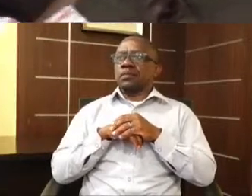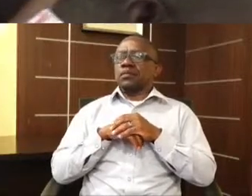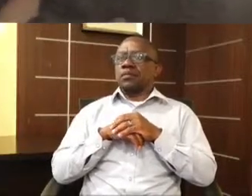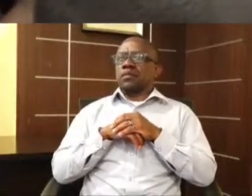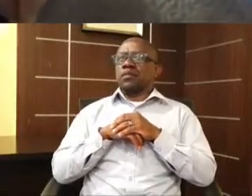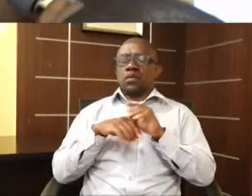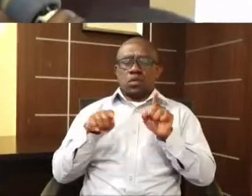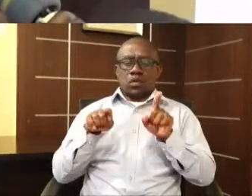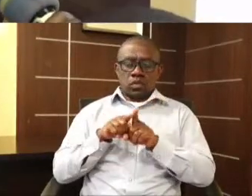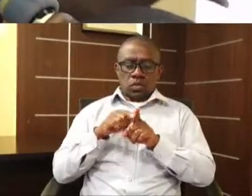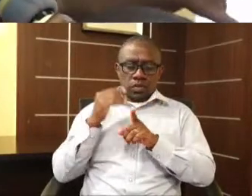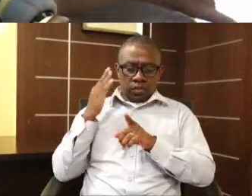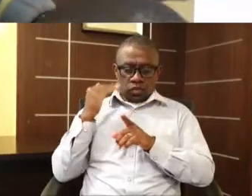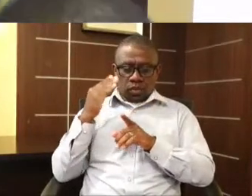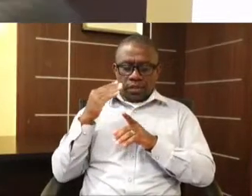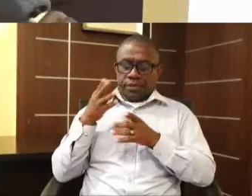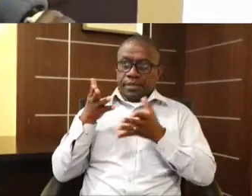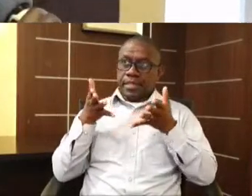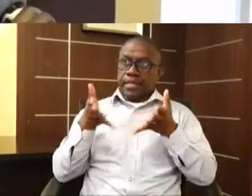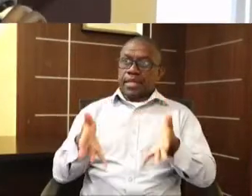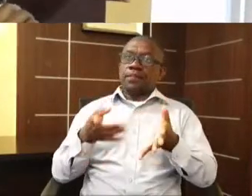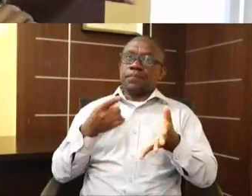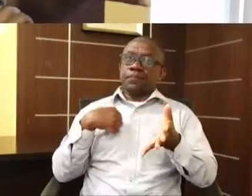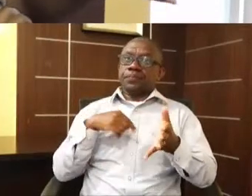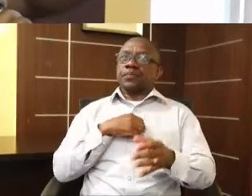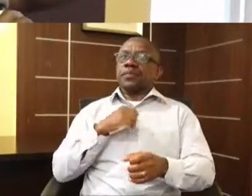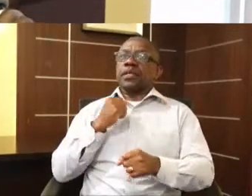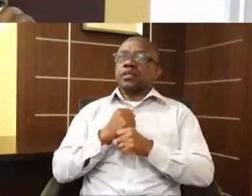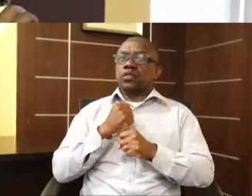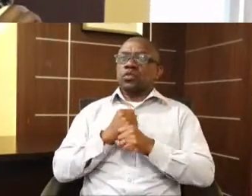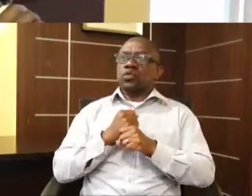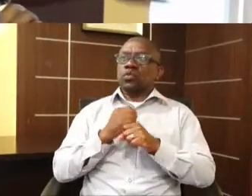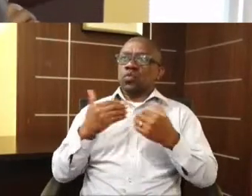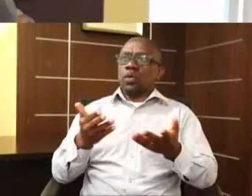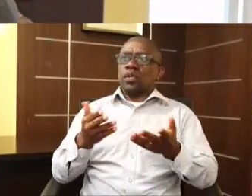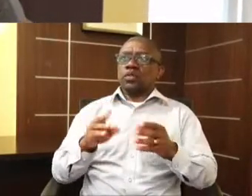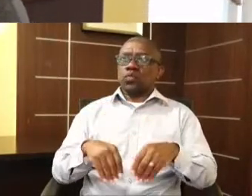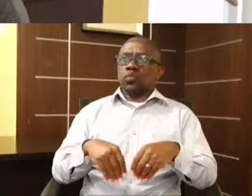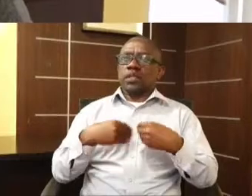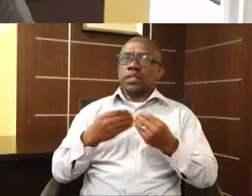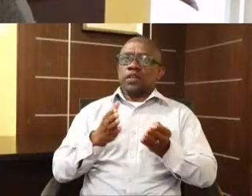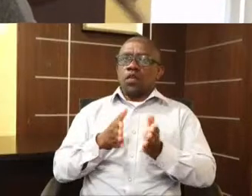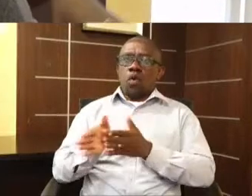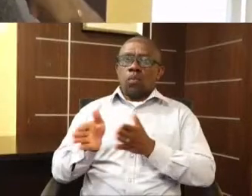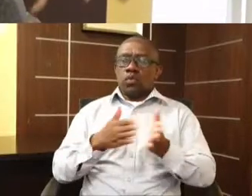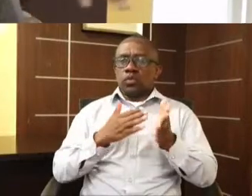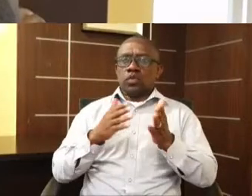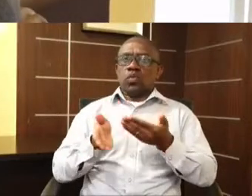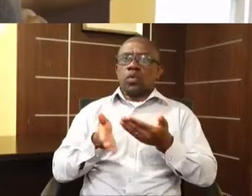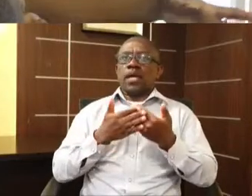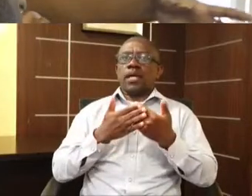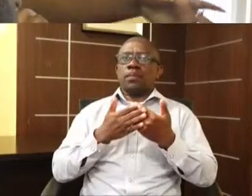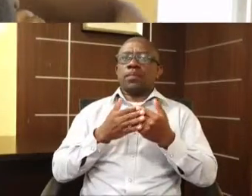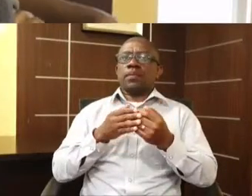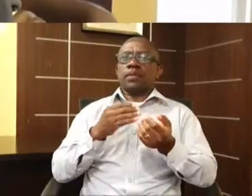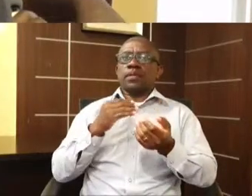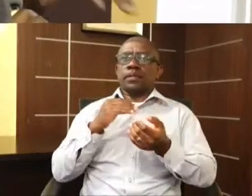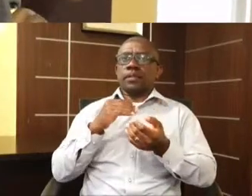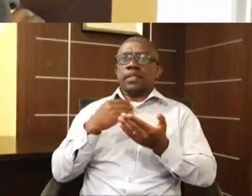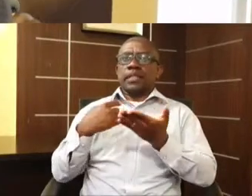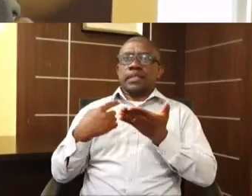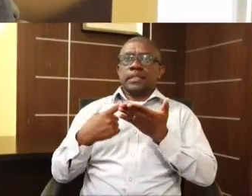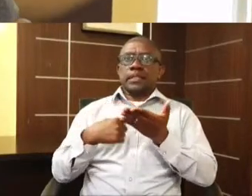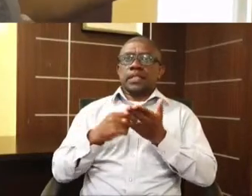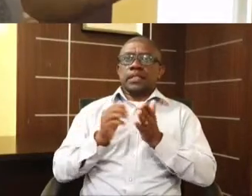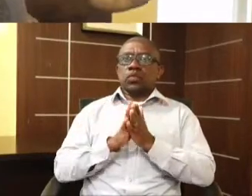So that's why, like, in the meantime, what we do is we give you an opportunity to chat with the provider so that you have your, and then